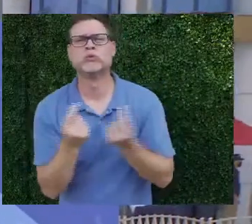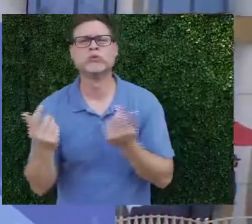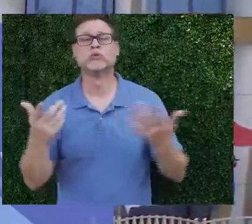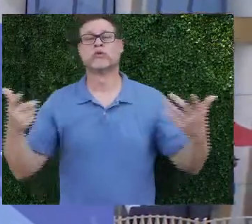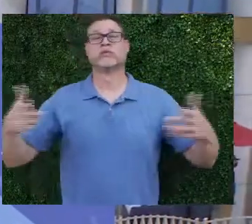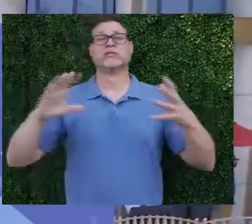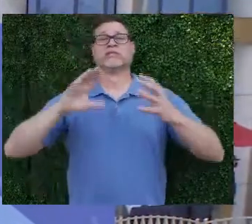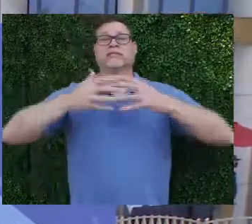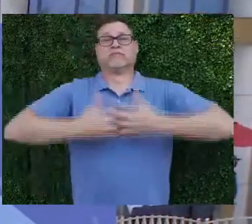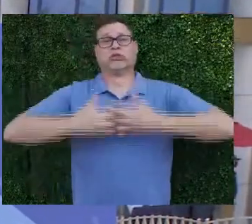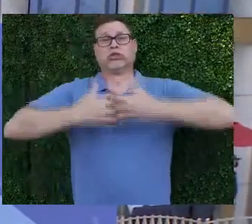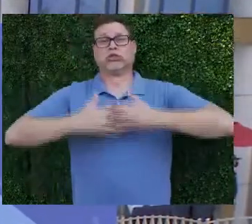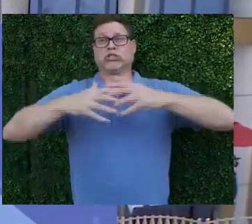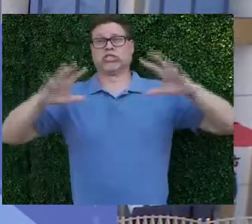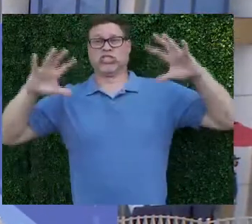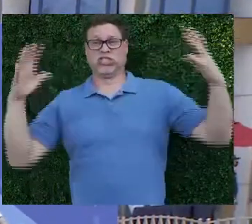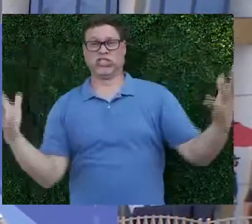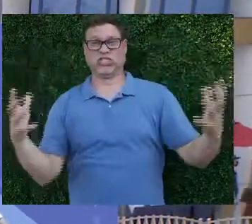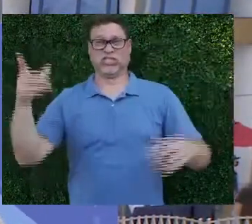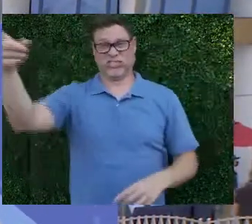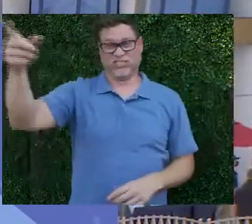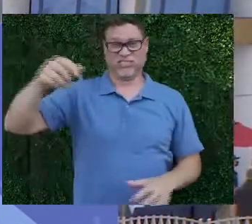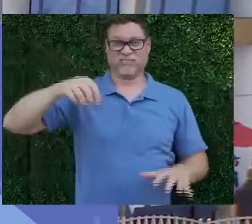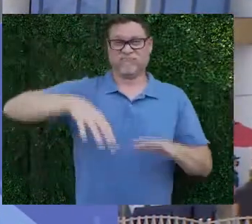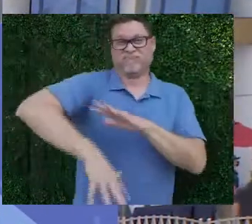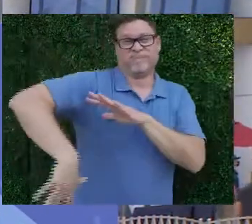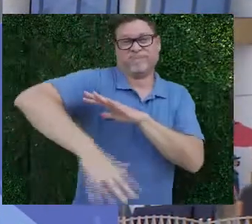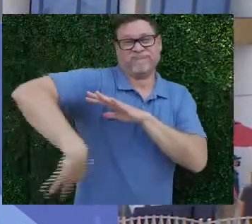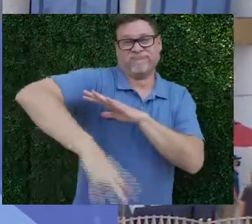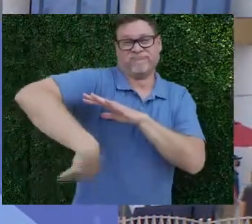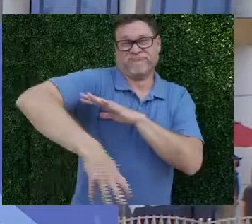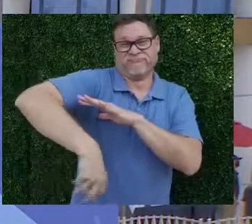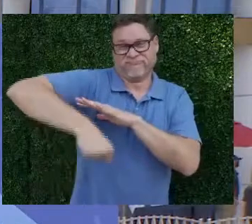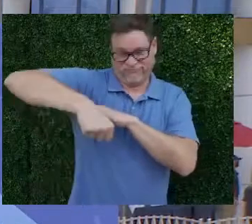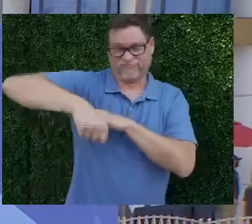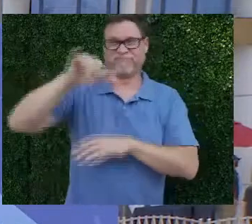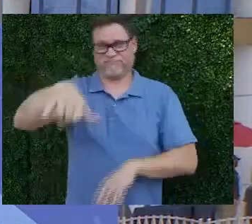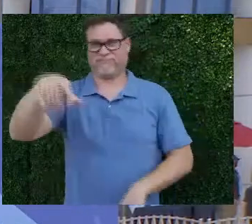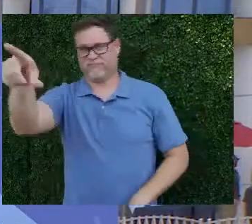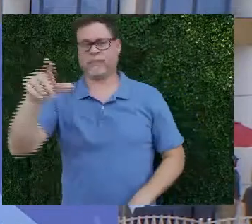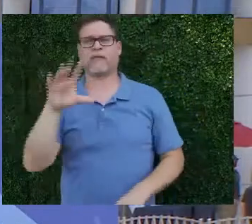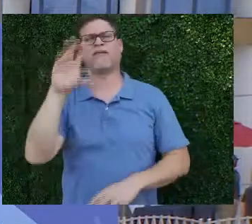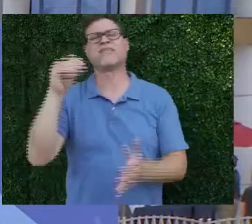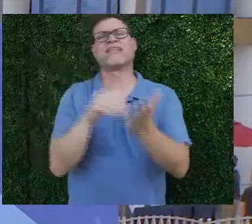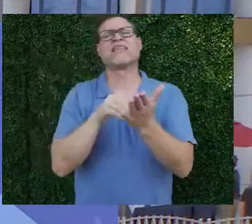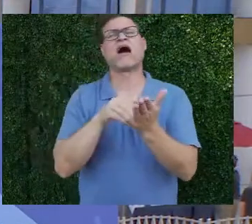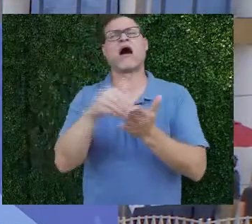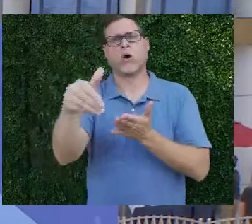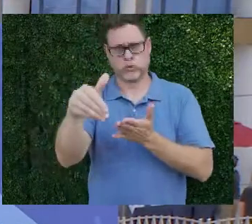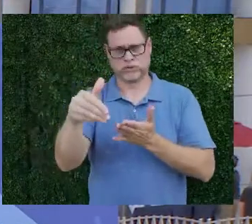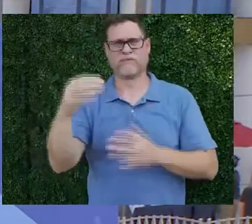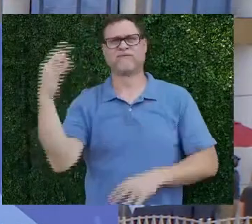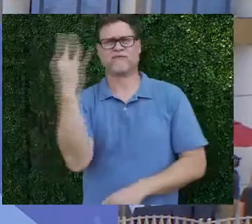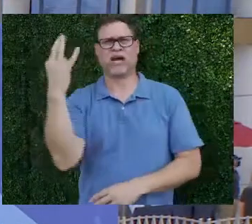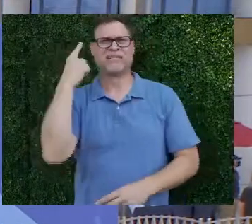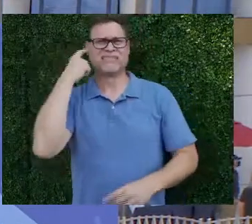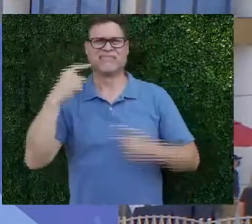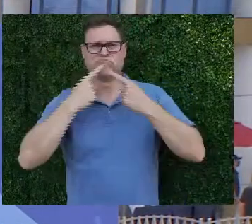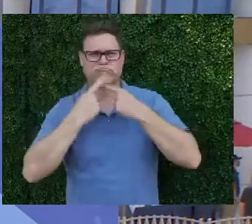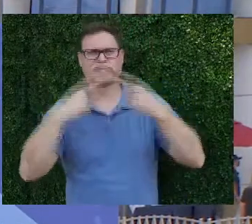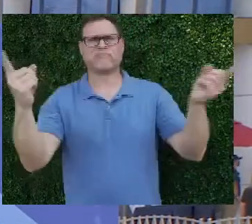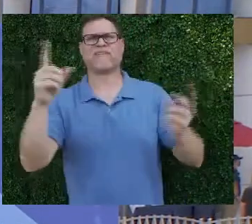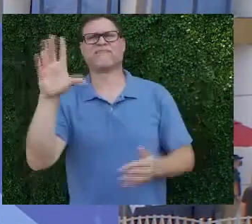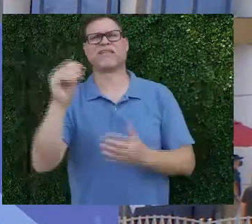this machine, this contraption is behind you. We've done a series of incentives in the state of California. We did these $50,000 Fridays, which we just announced. We're